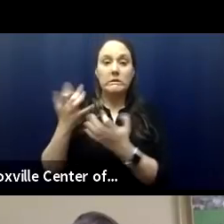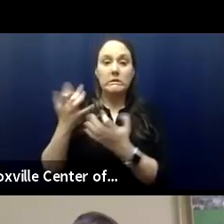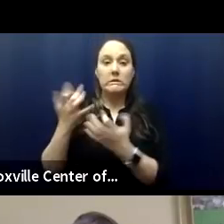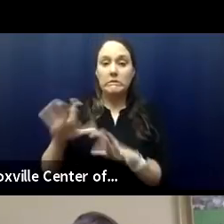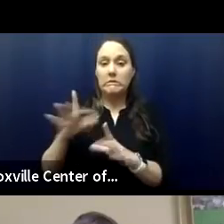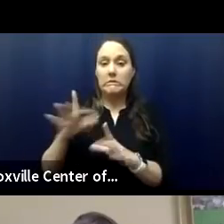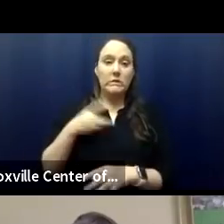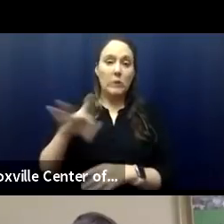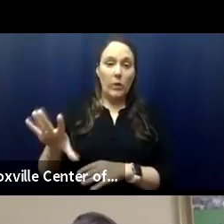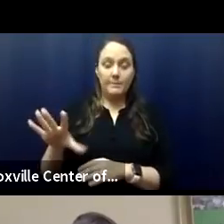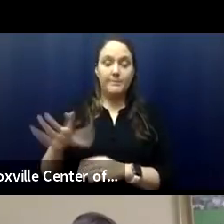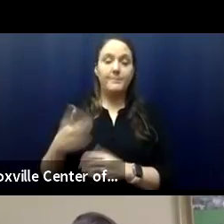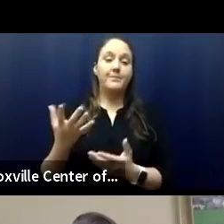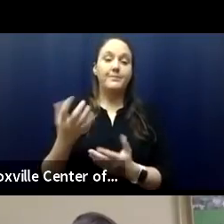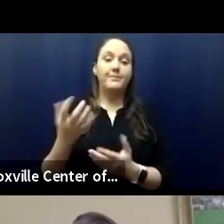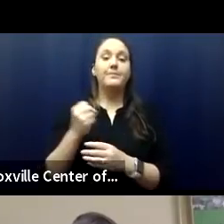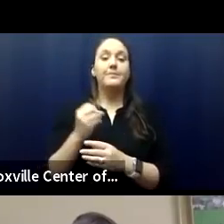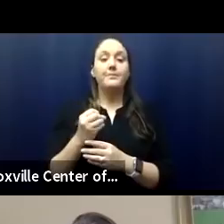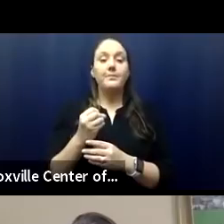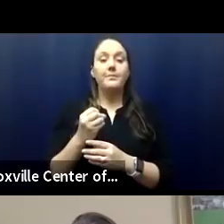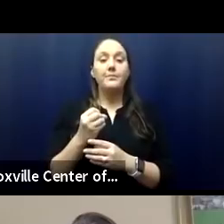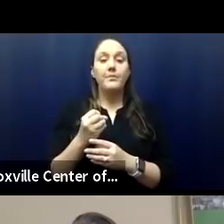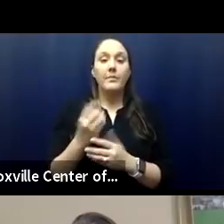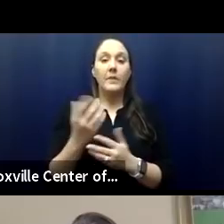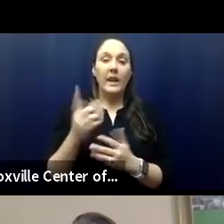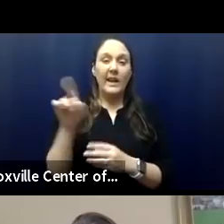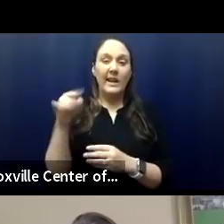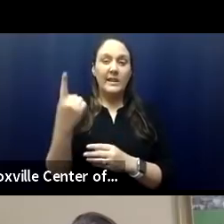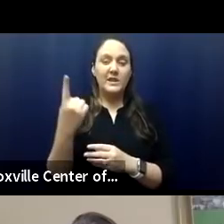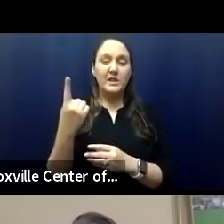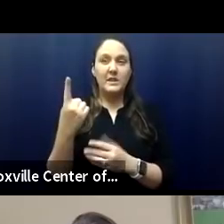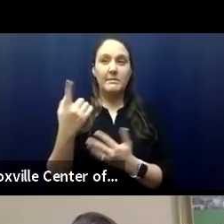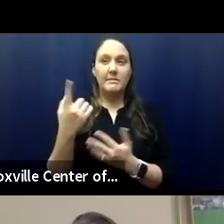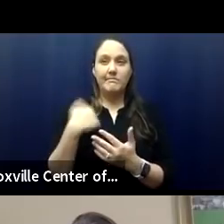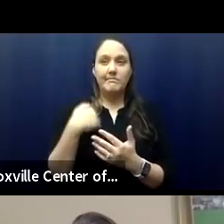But it just occurs to me, and this is a